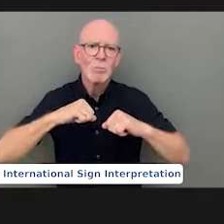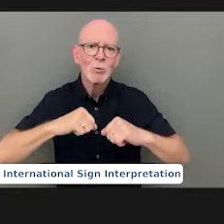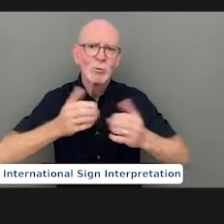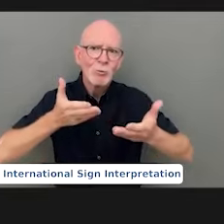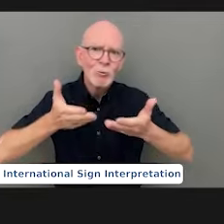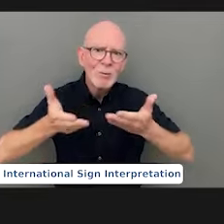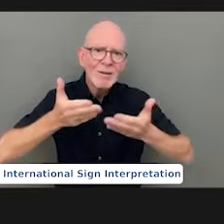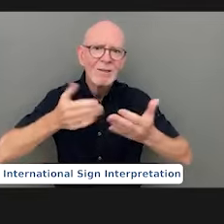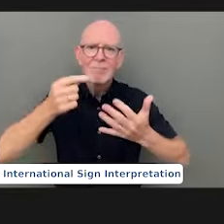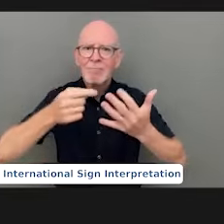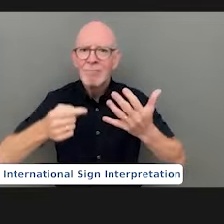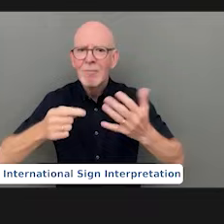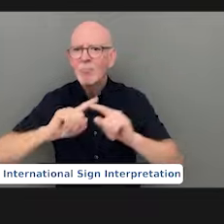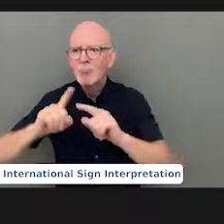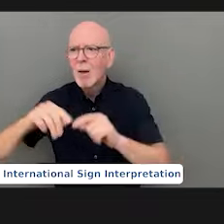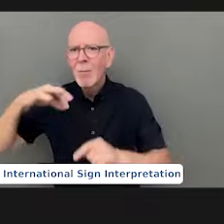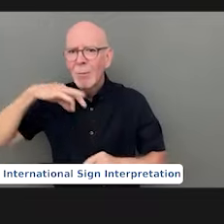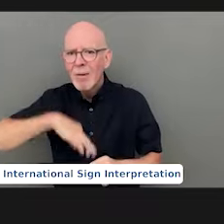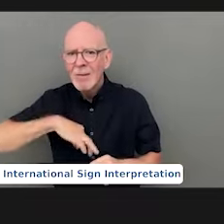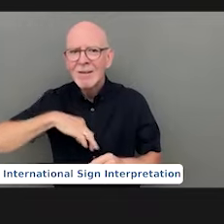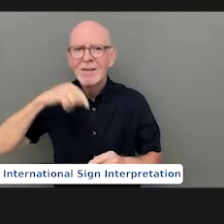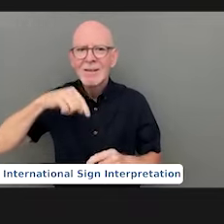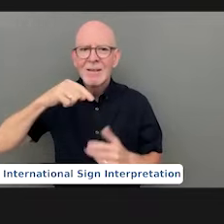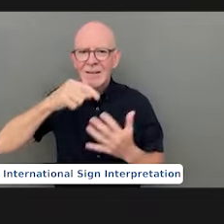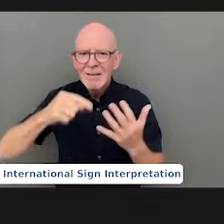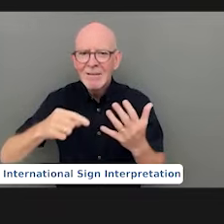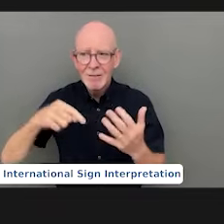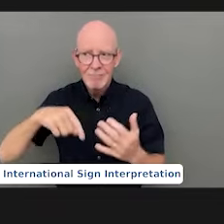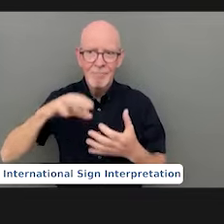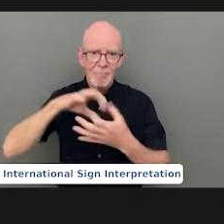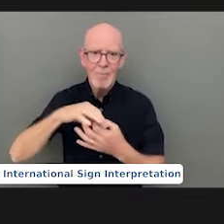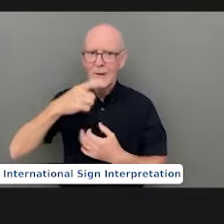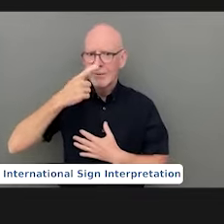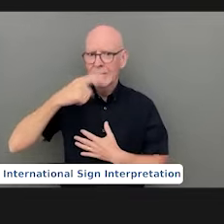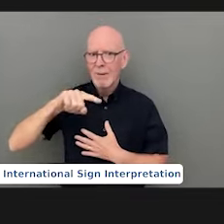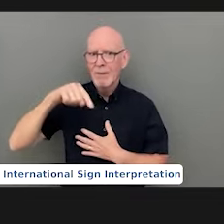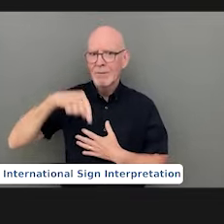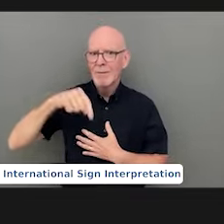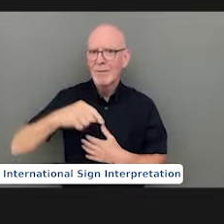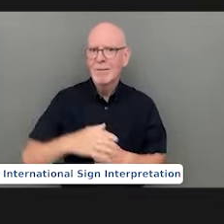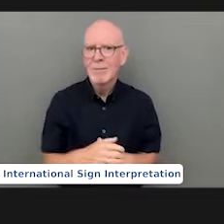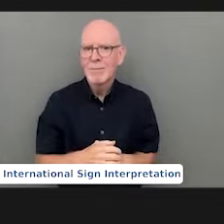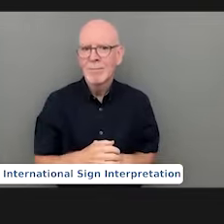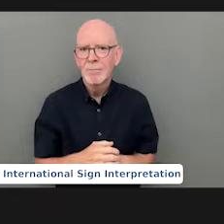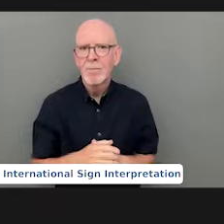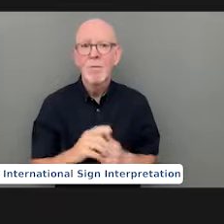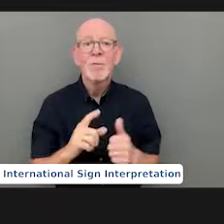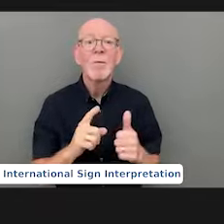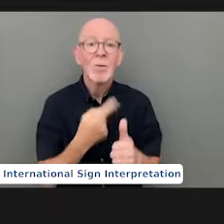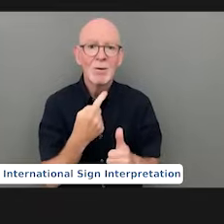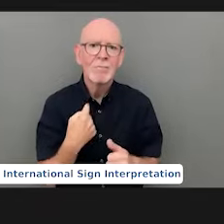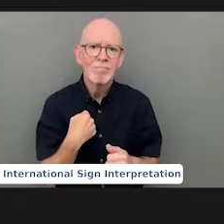honor today to share about the social protection services